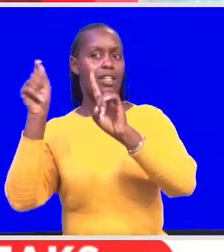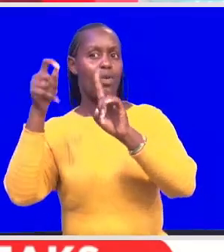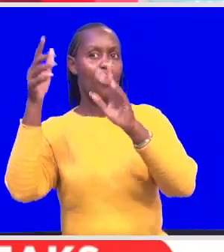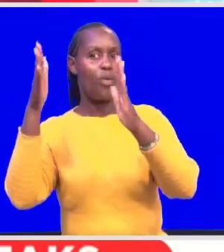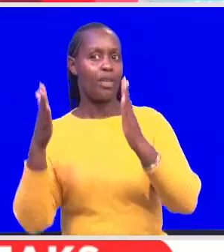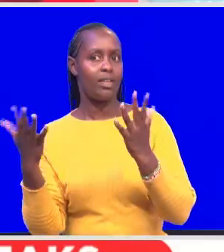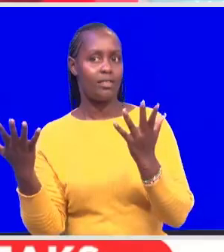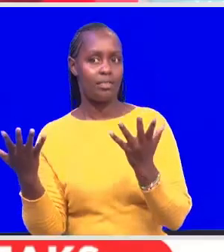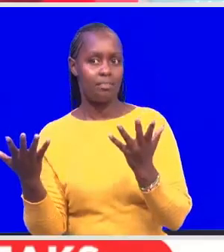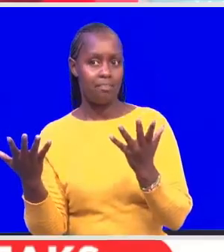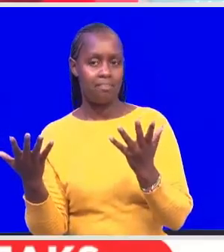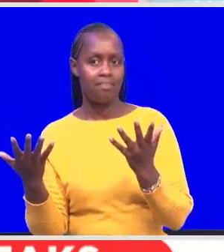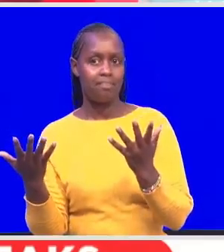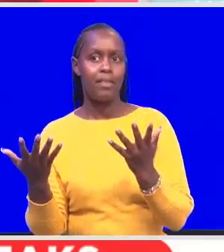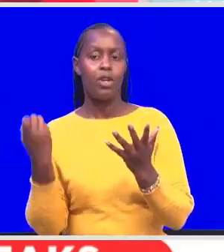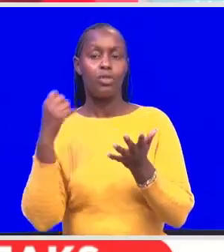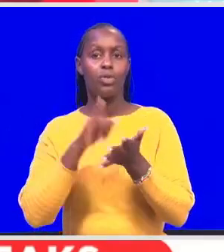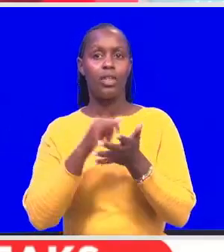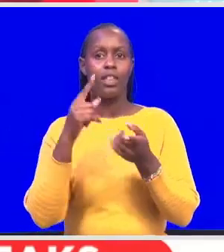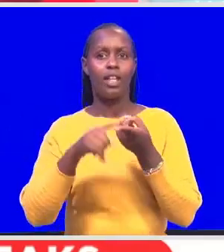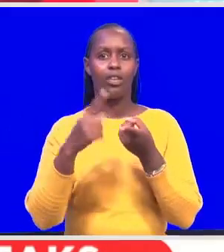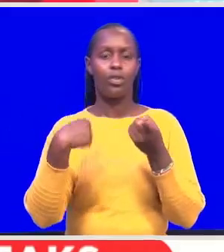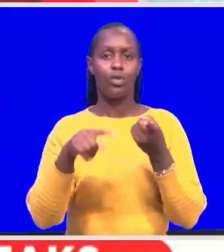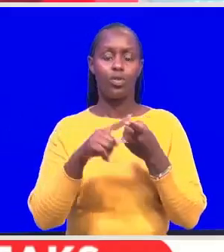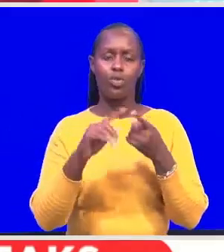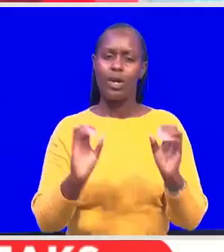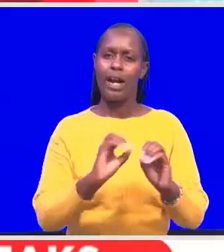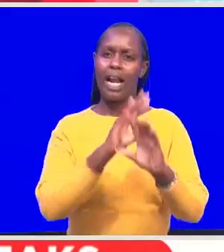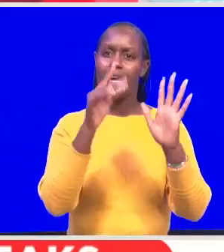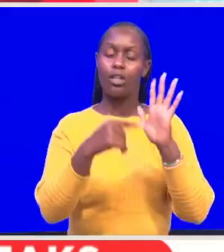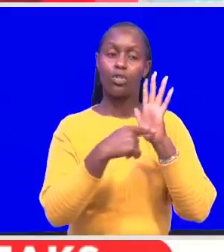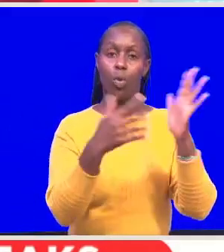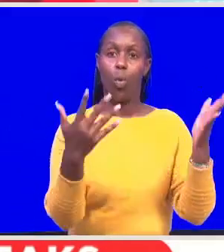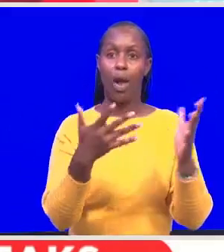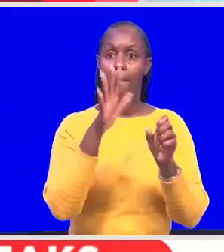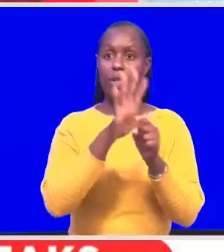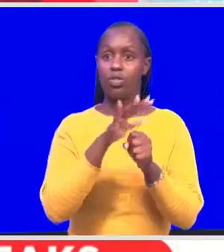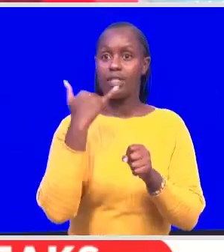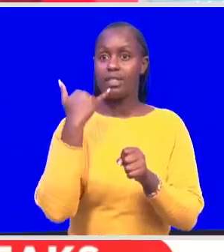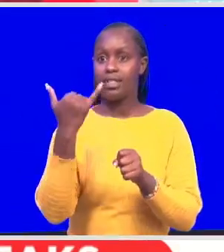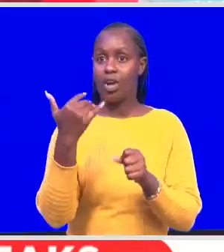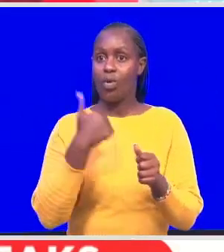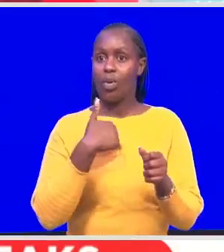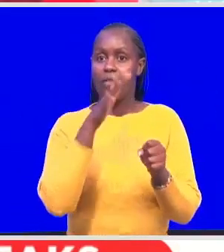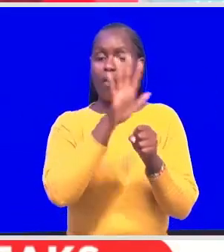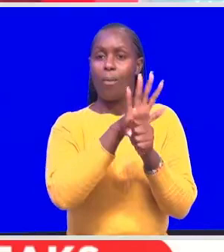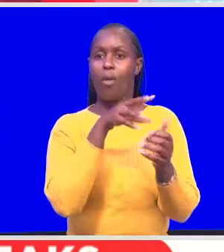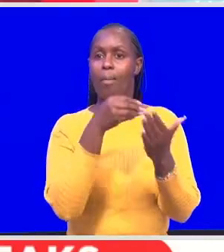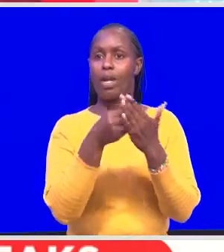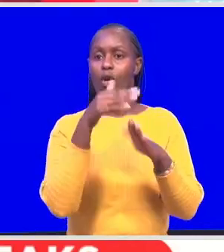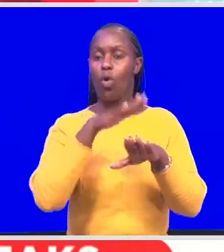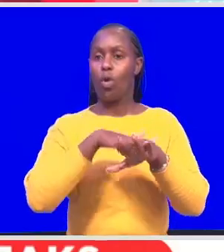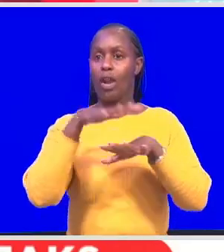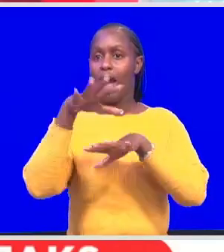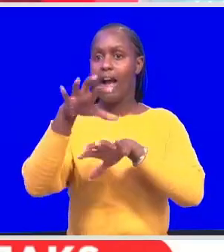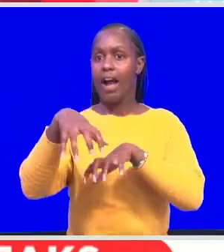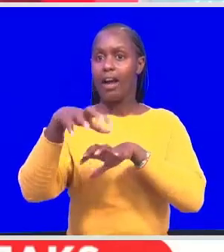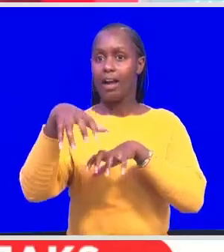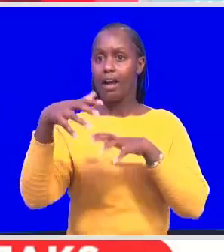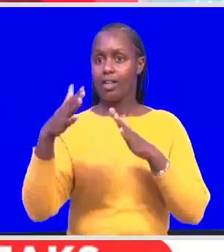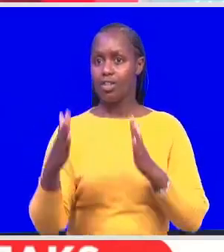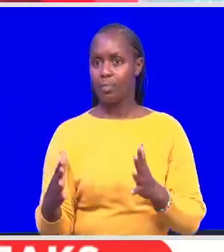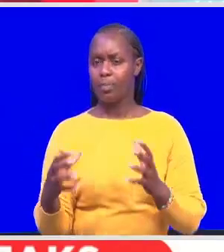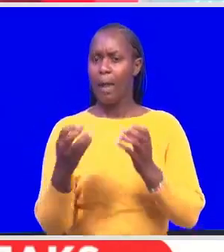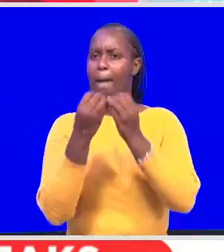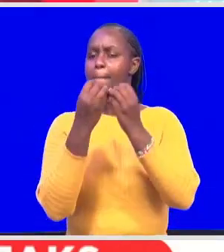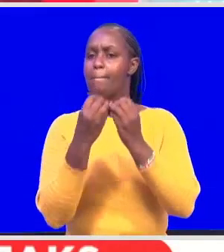To incentivize where majority are. Right. And this is the point I'm making. Right. We have put more money into agriculture. Right. Majority or